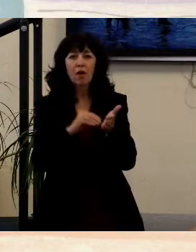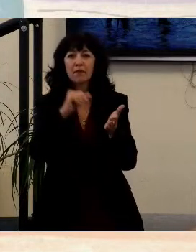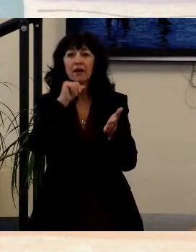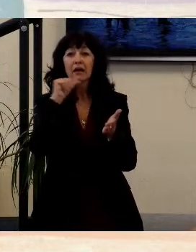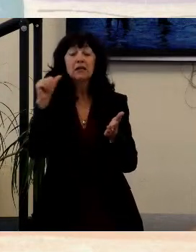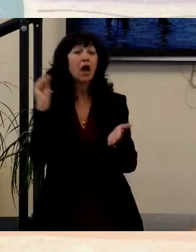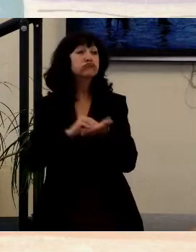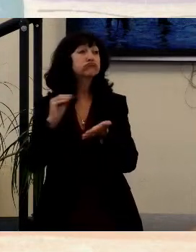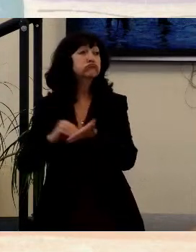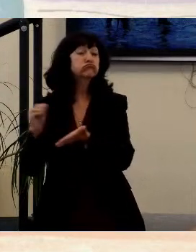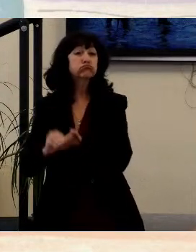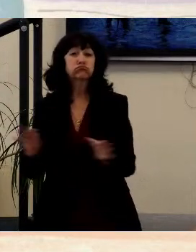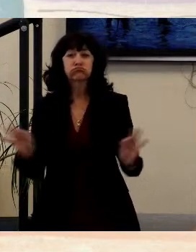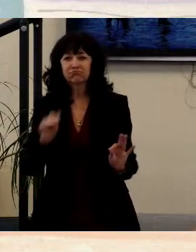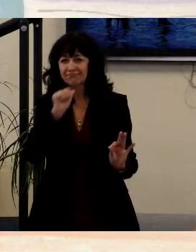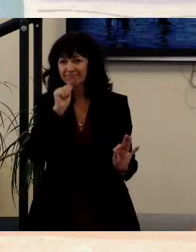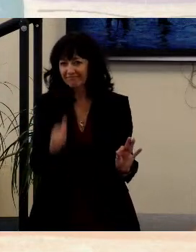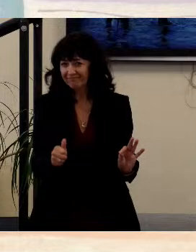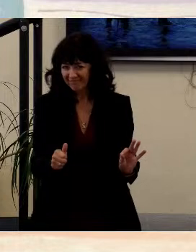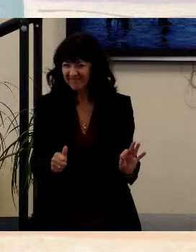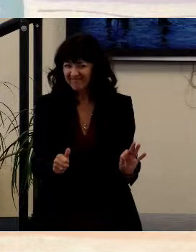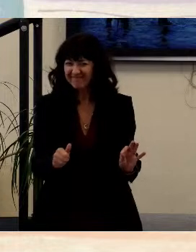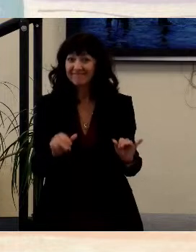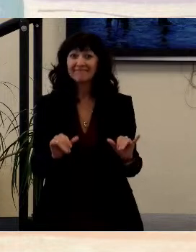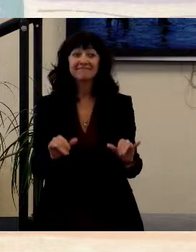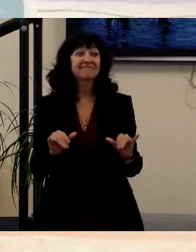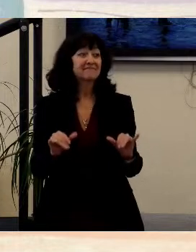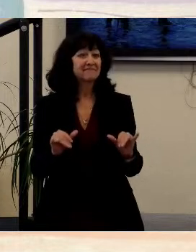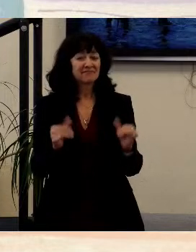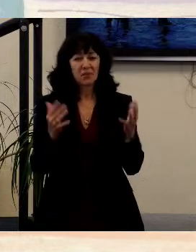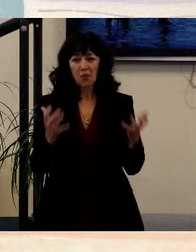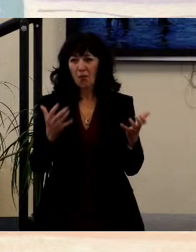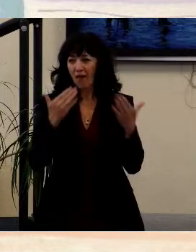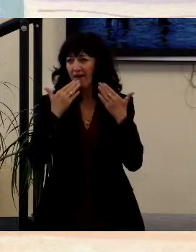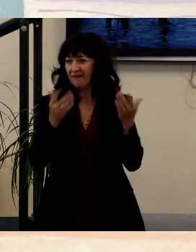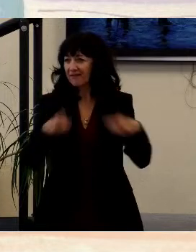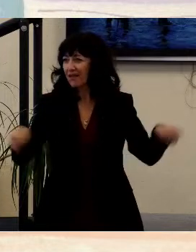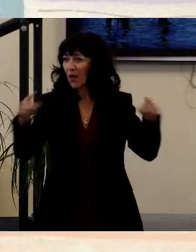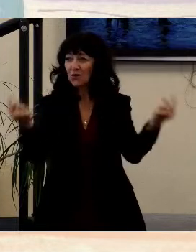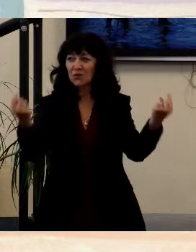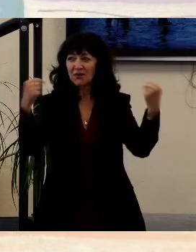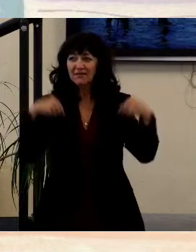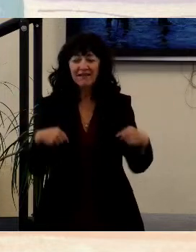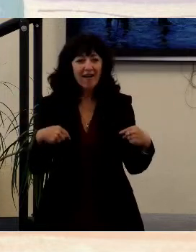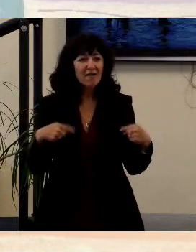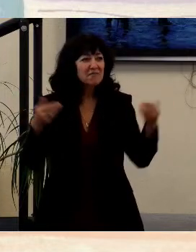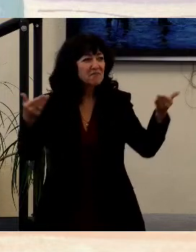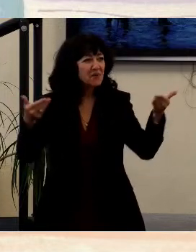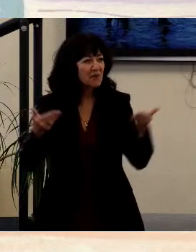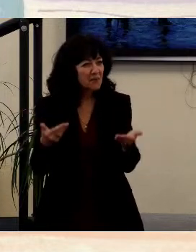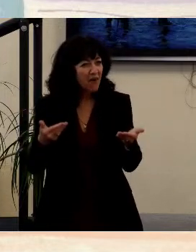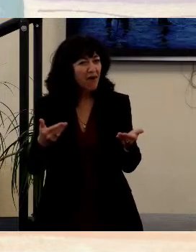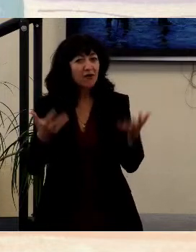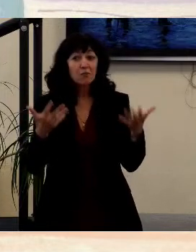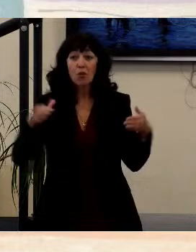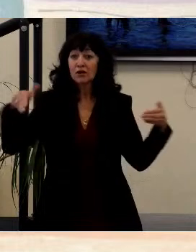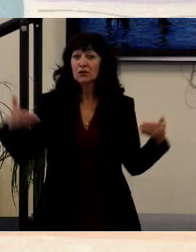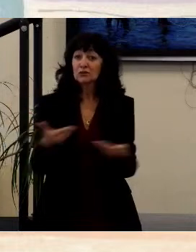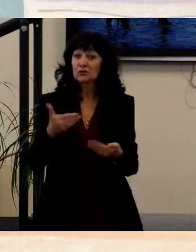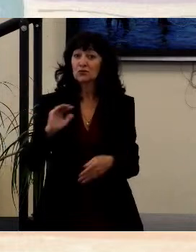in the Wilmington Public Library. So I'd like to welcome you and thank you all for coming. And with further ado, I'd like to introduce our